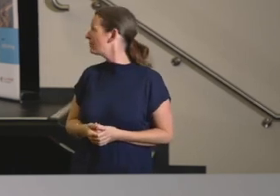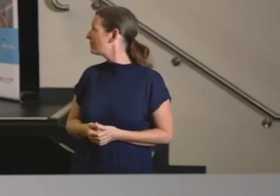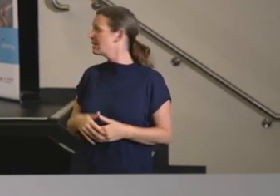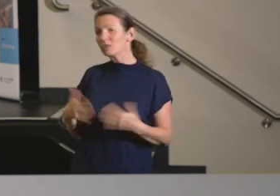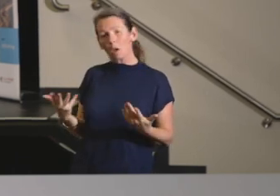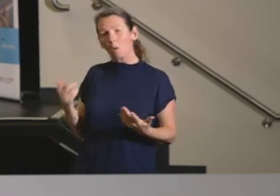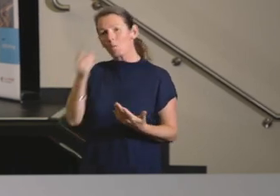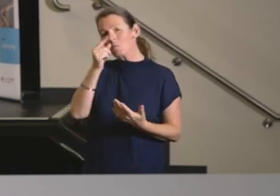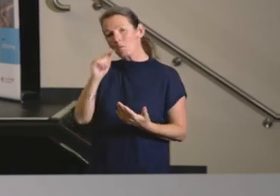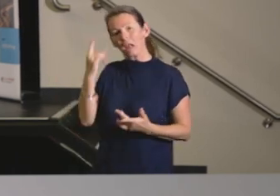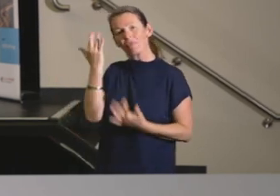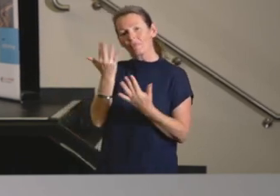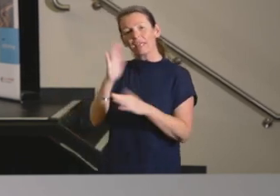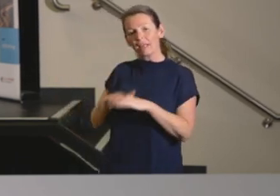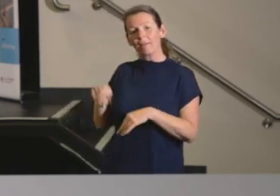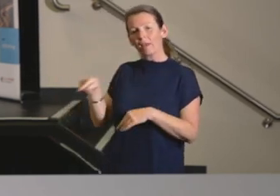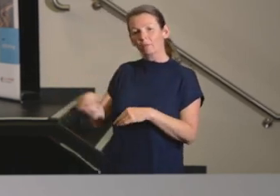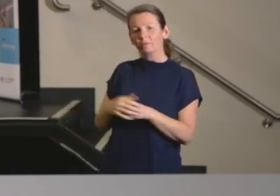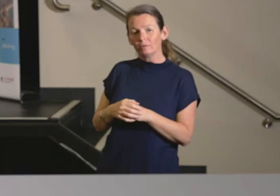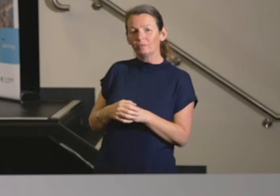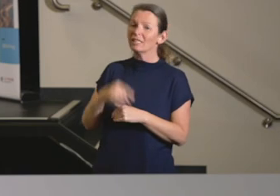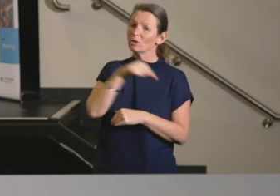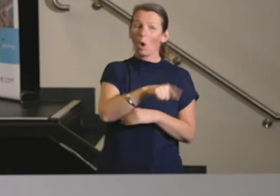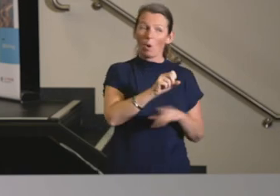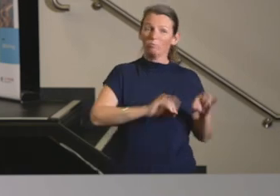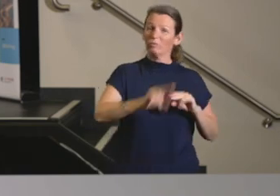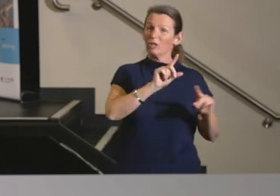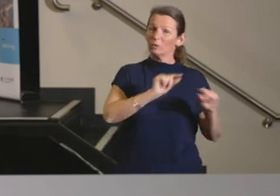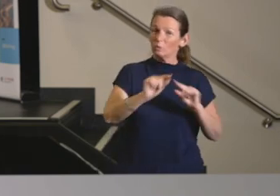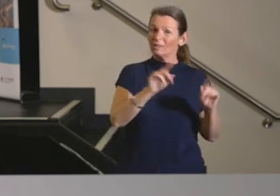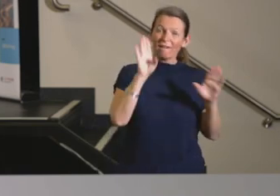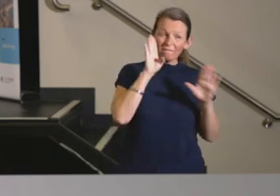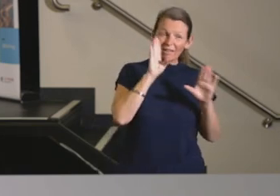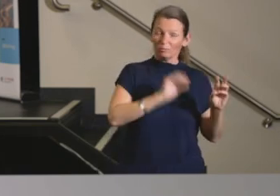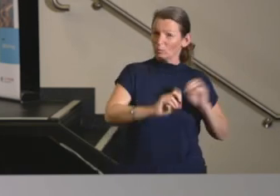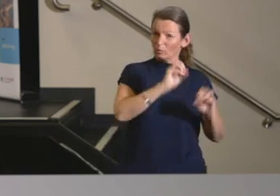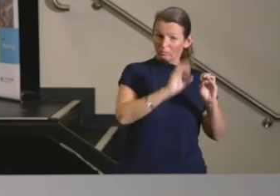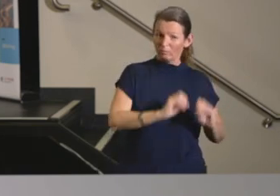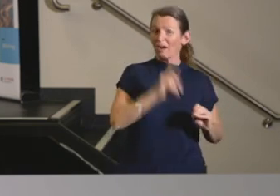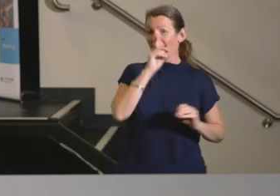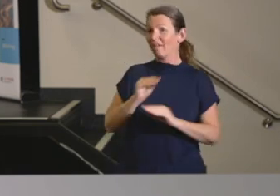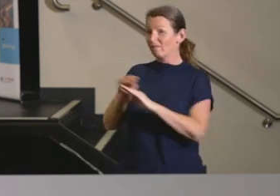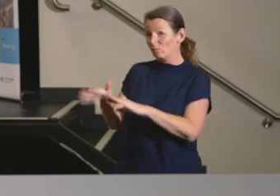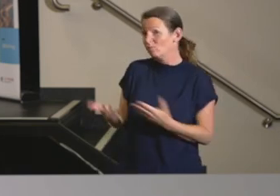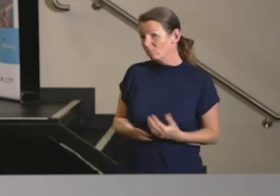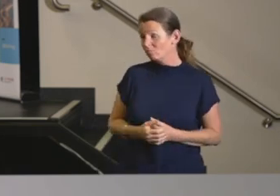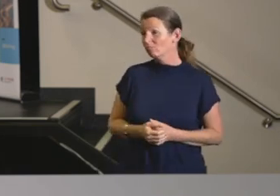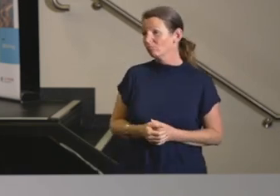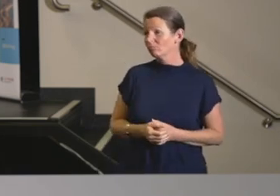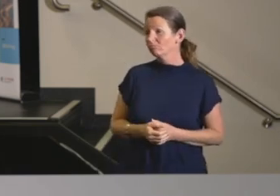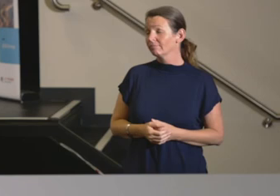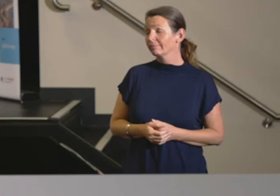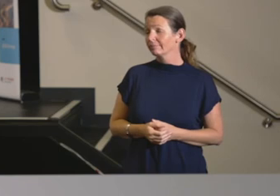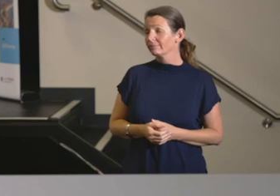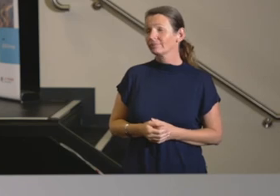about these ideas about leadership. But for us and a couple of,